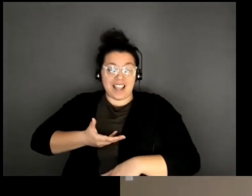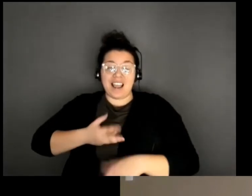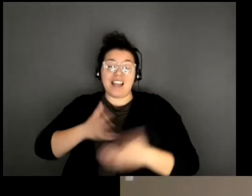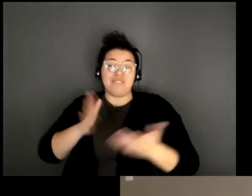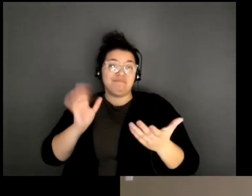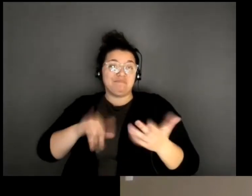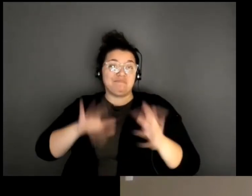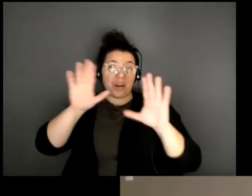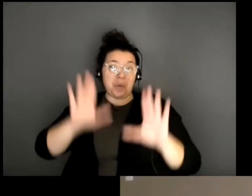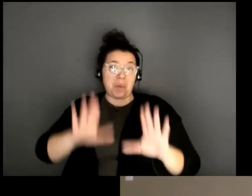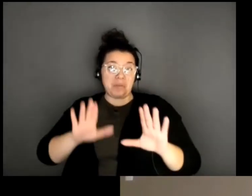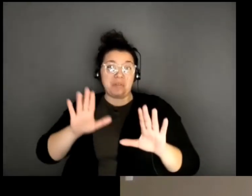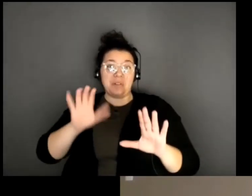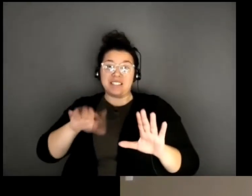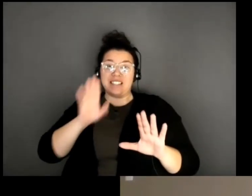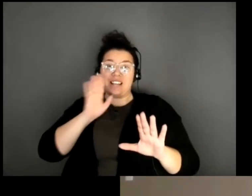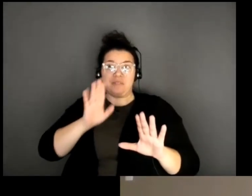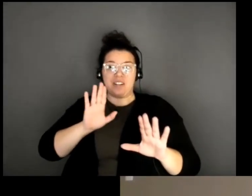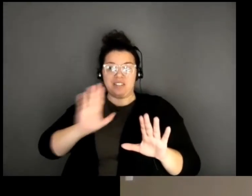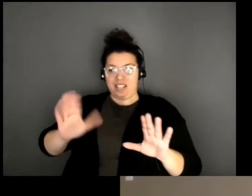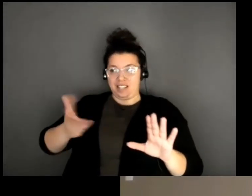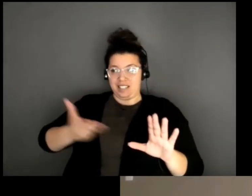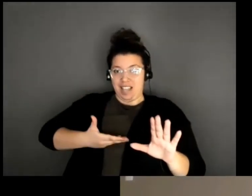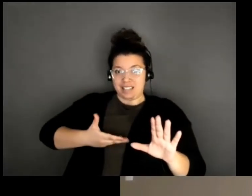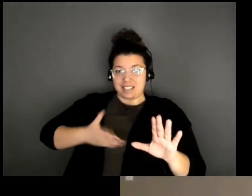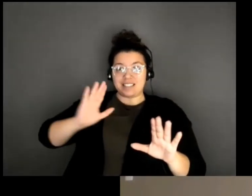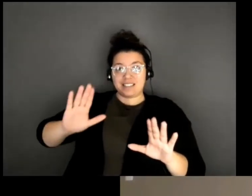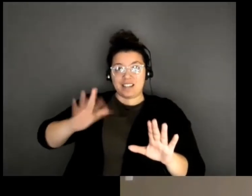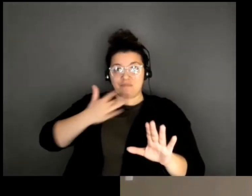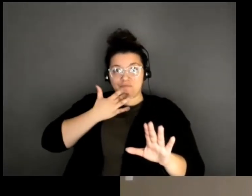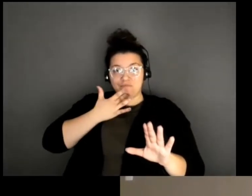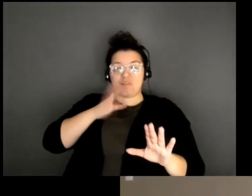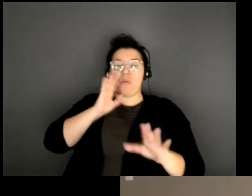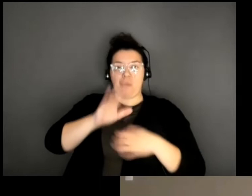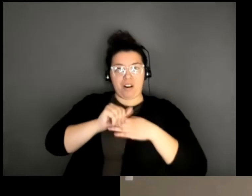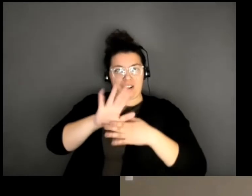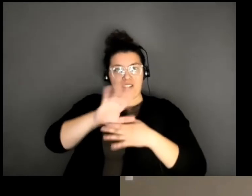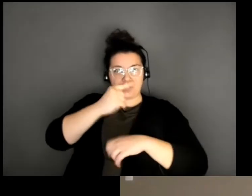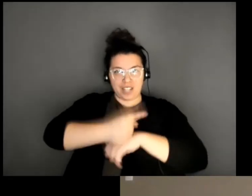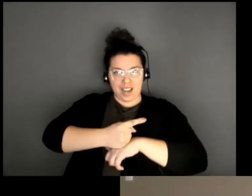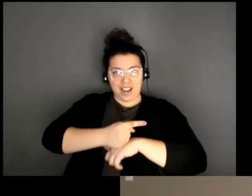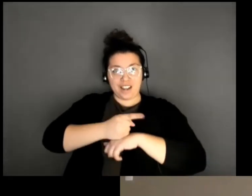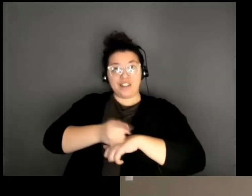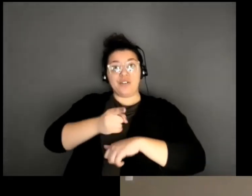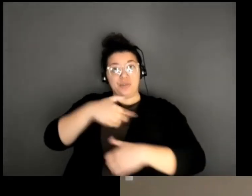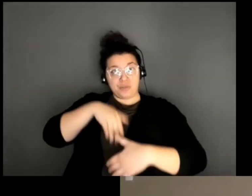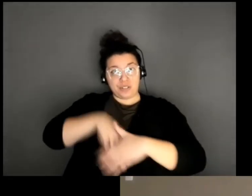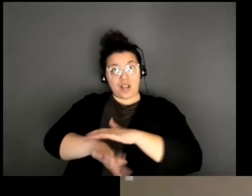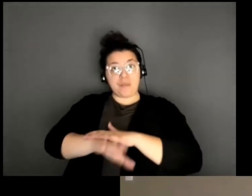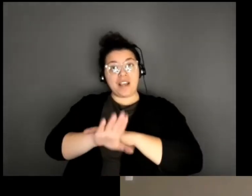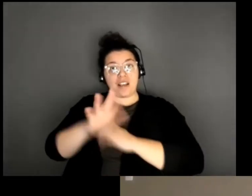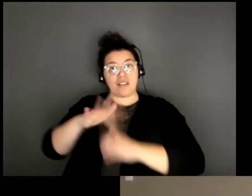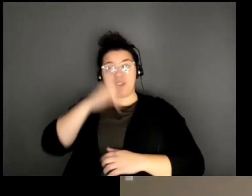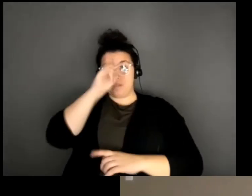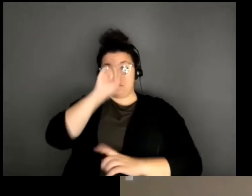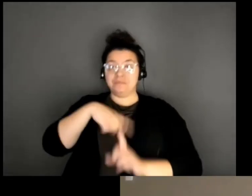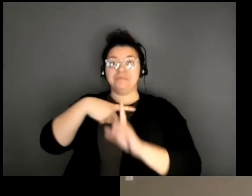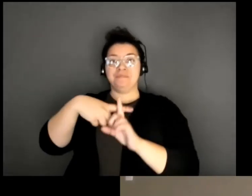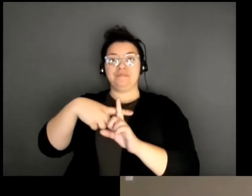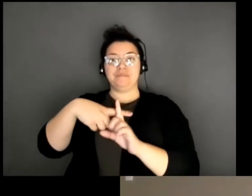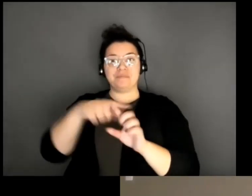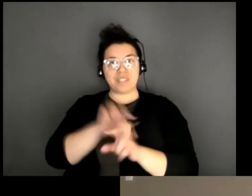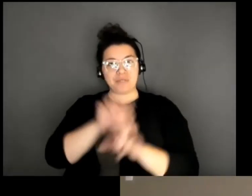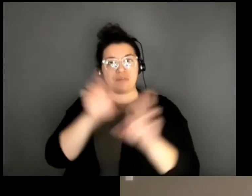what drives the day. What you bring to it is a positive attitude. So every interaction that you're going to have